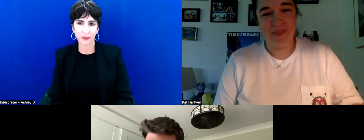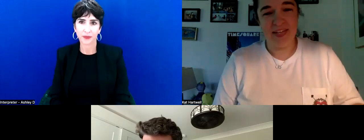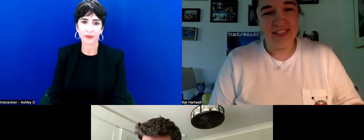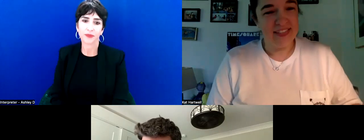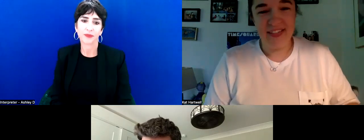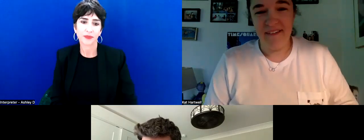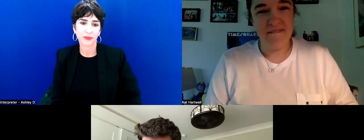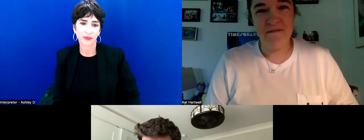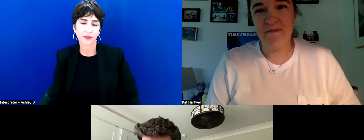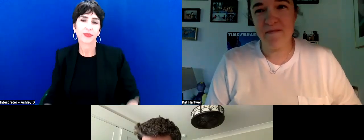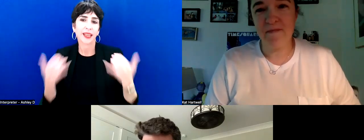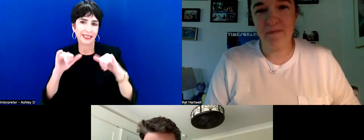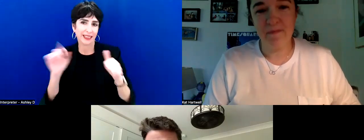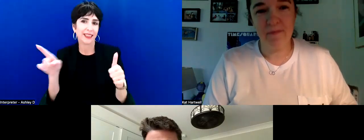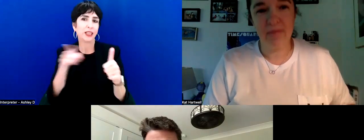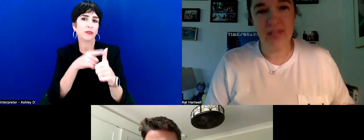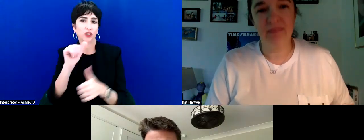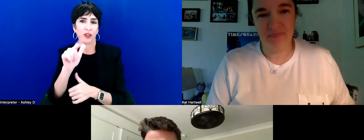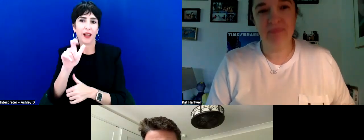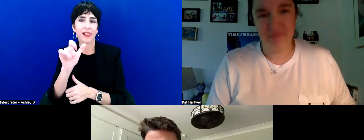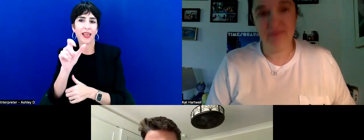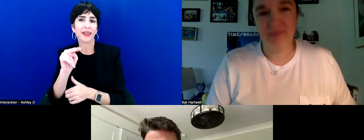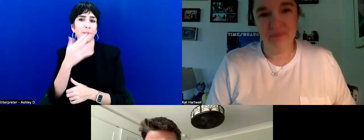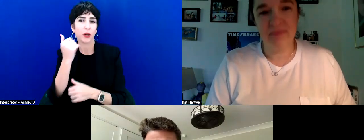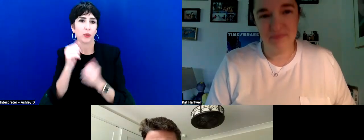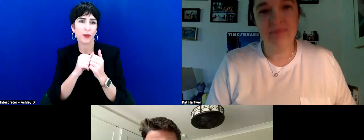yeah. I still like the original Aladdin, Robin Williams.